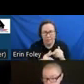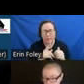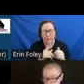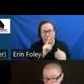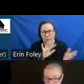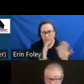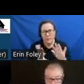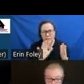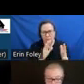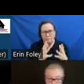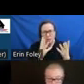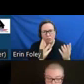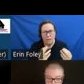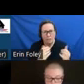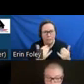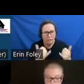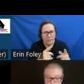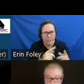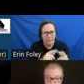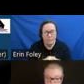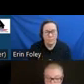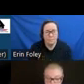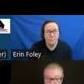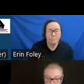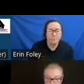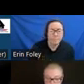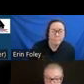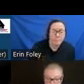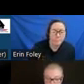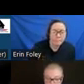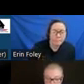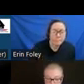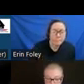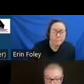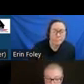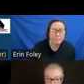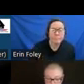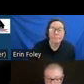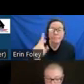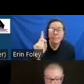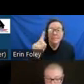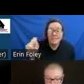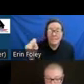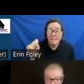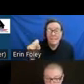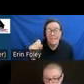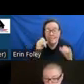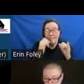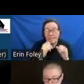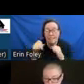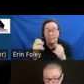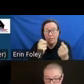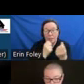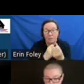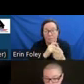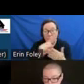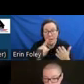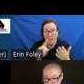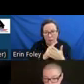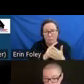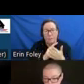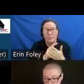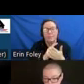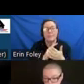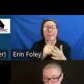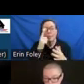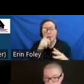point. And then finally, DDS individual support hours can be used by people who have their